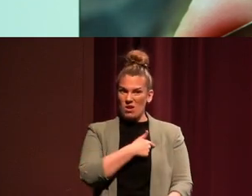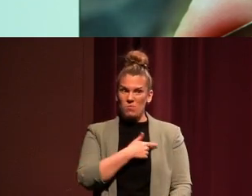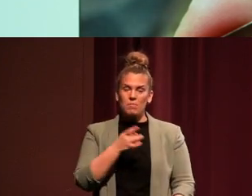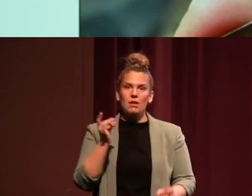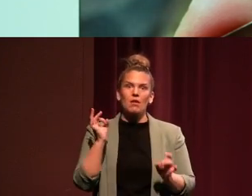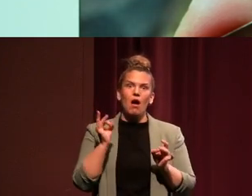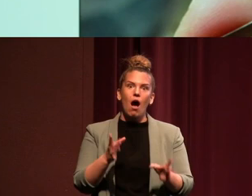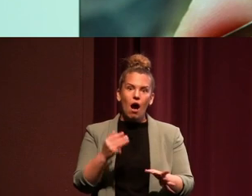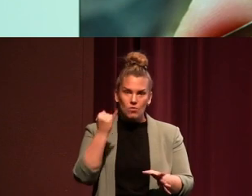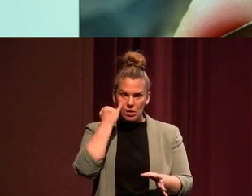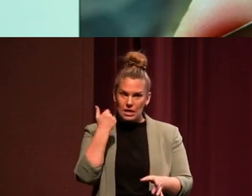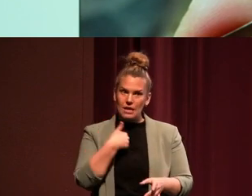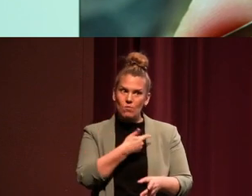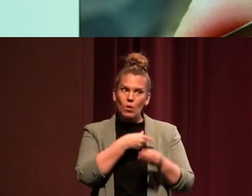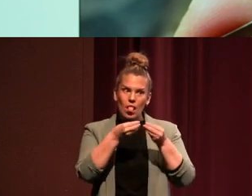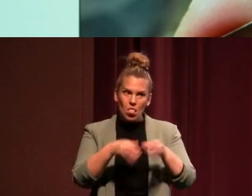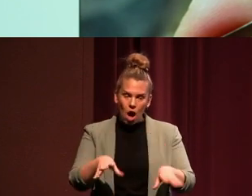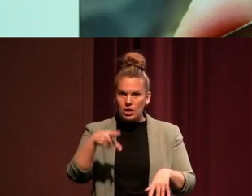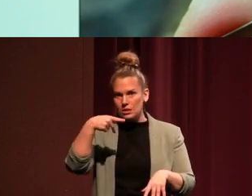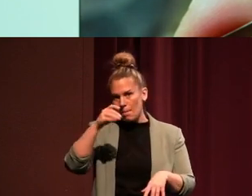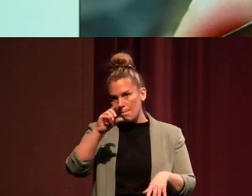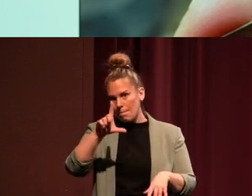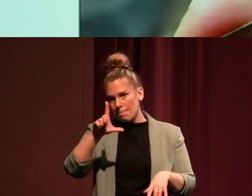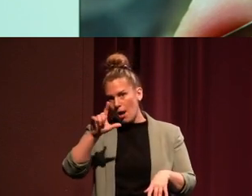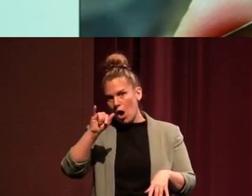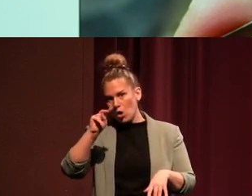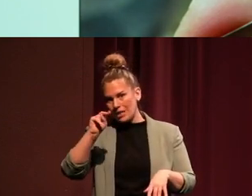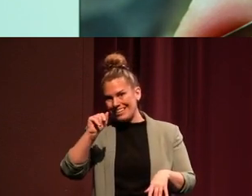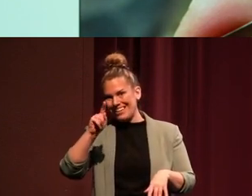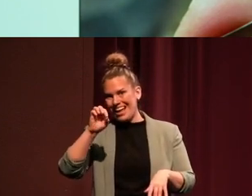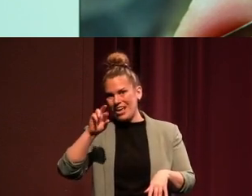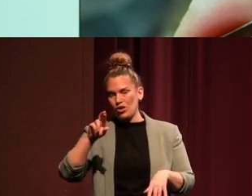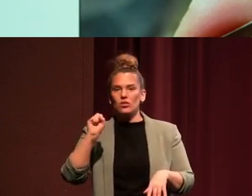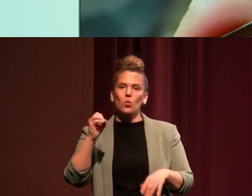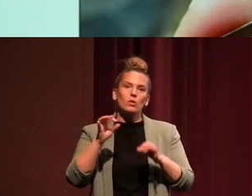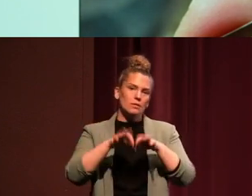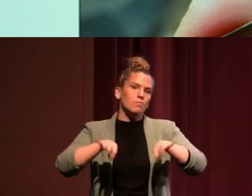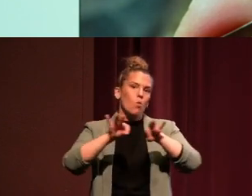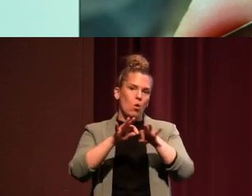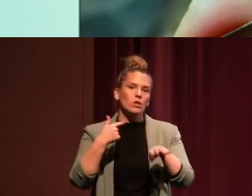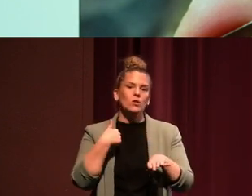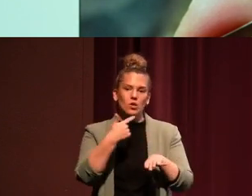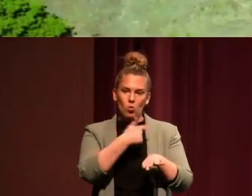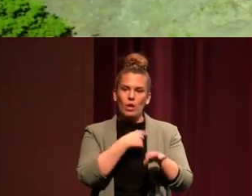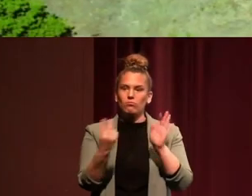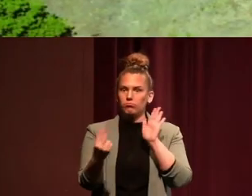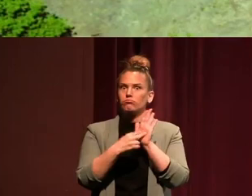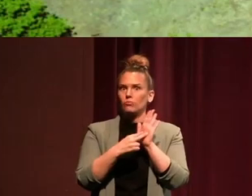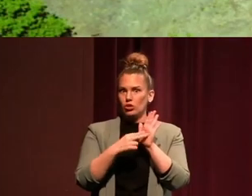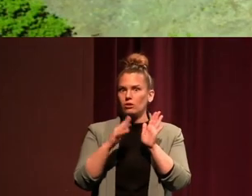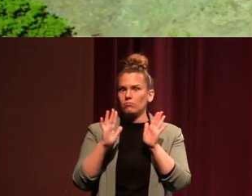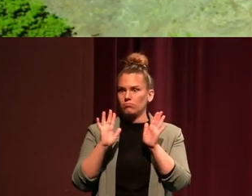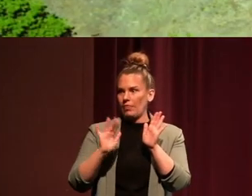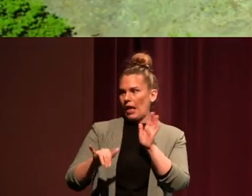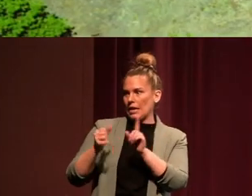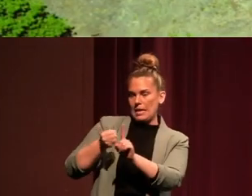lost pollinators. And so it's critically important that we examine the influence of these thinning treatments on pollinators.